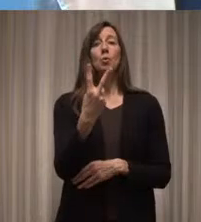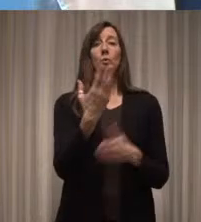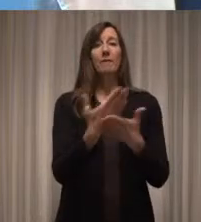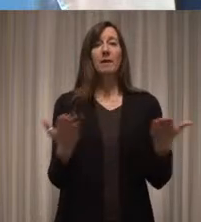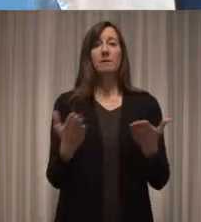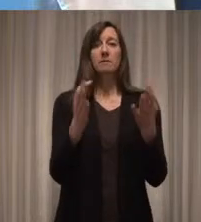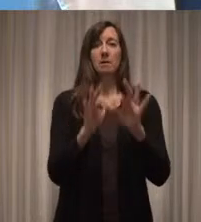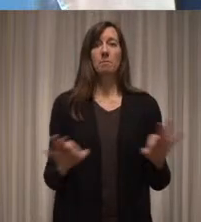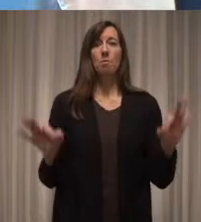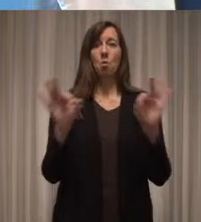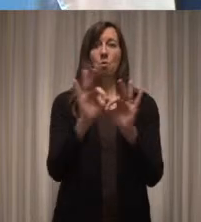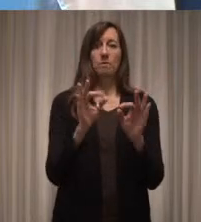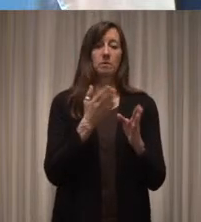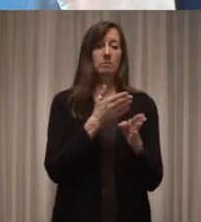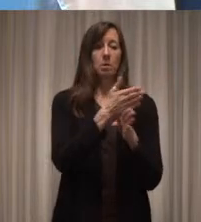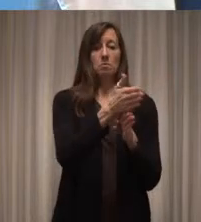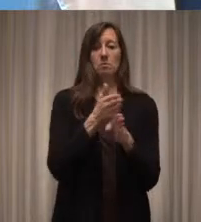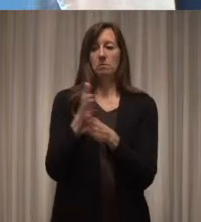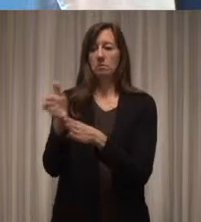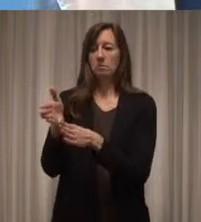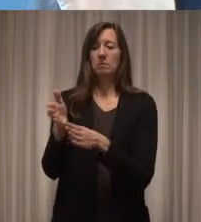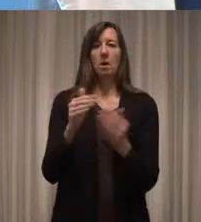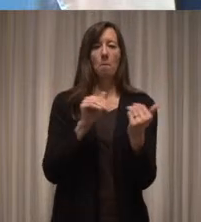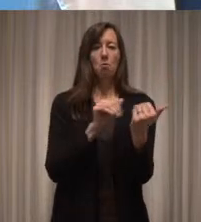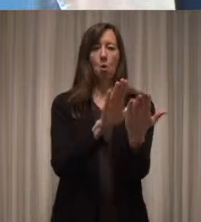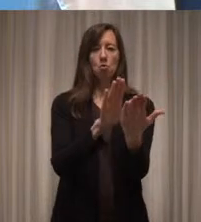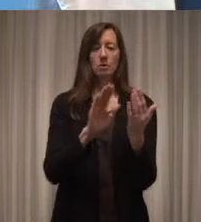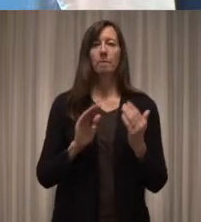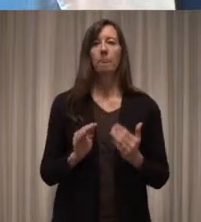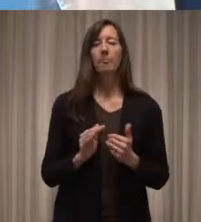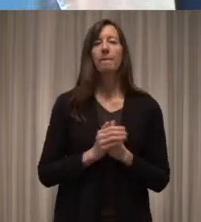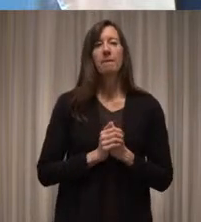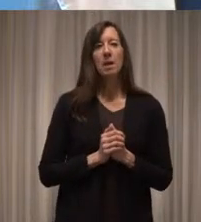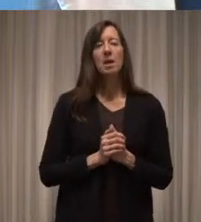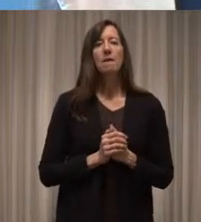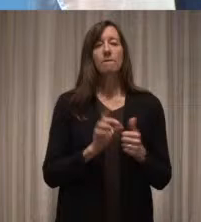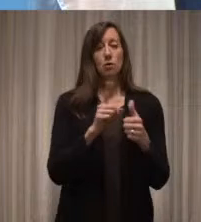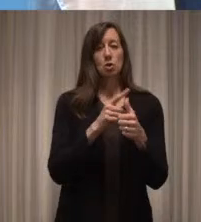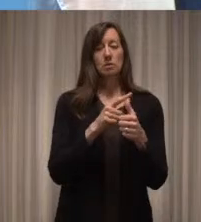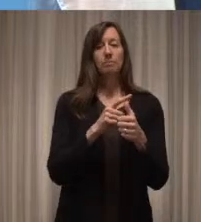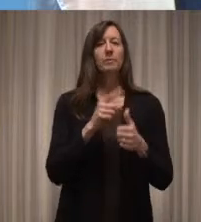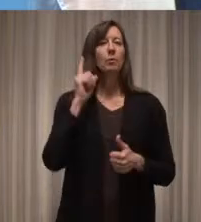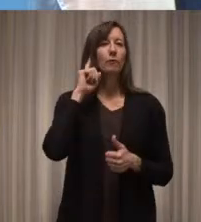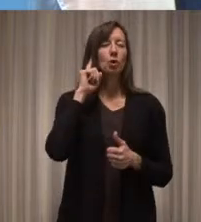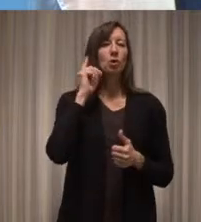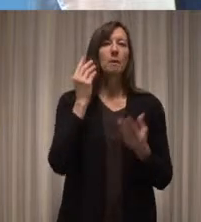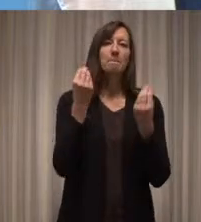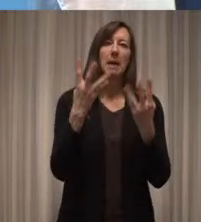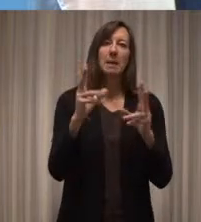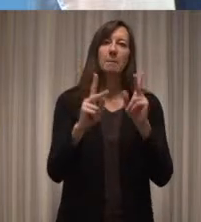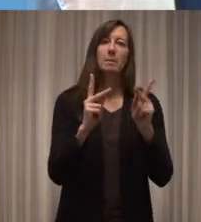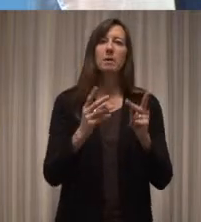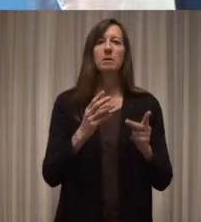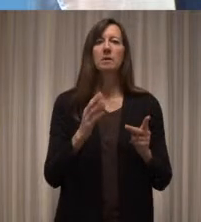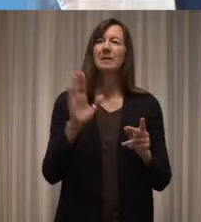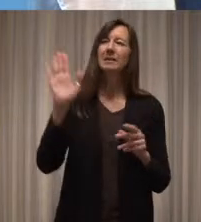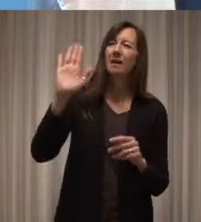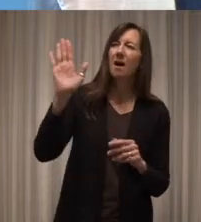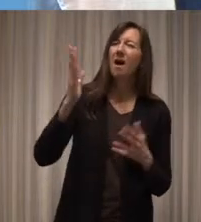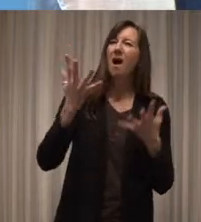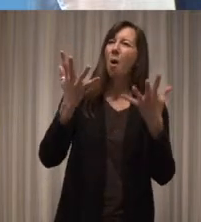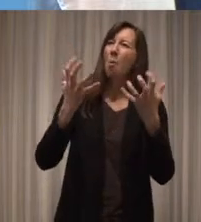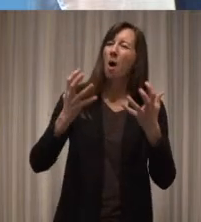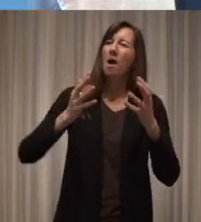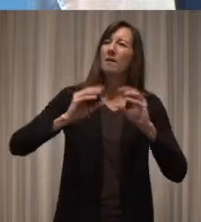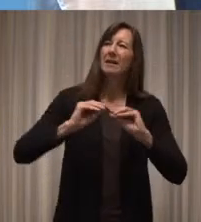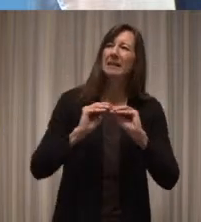and we've heard this consistently from so many, folks want a clear and simple place to do to sign